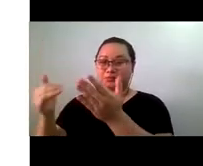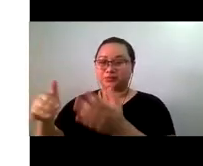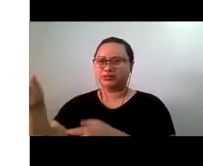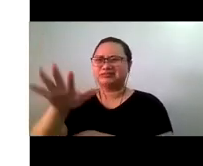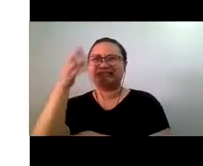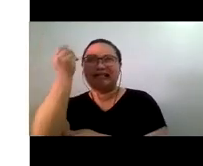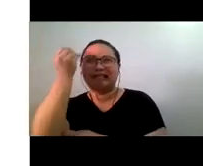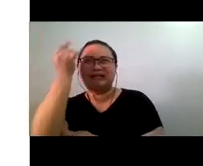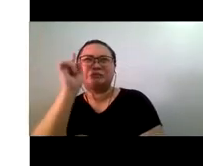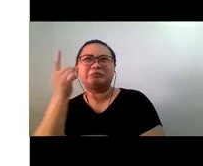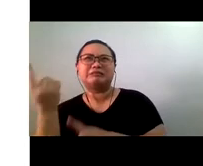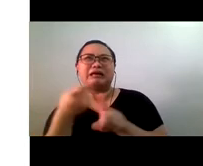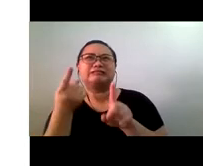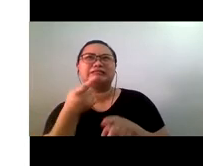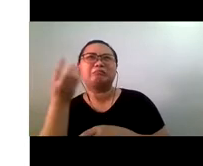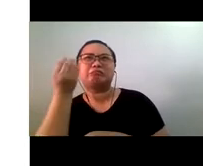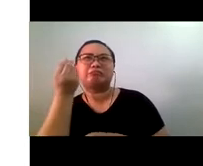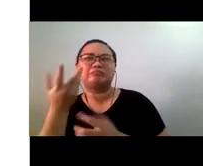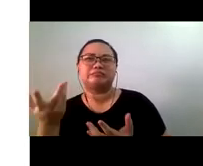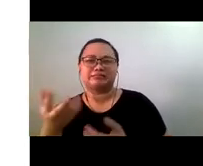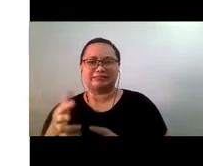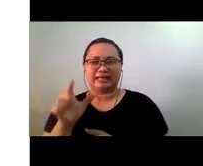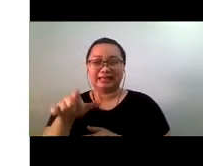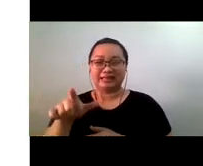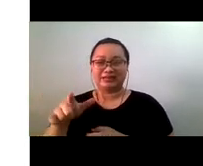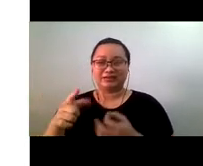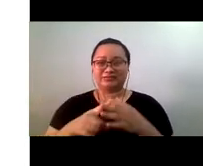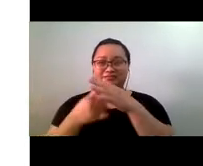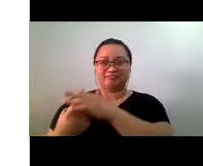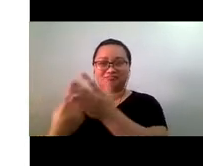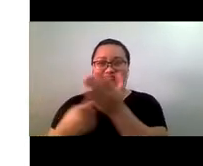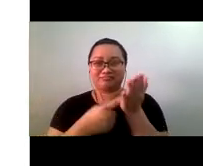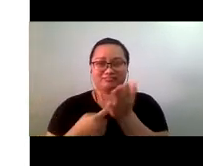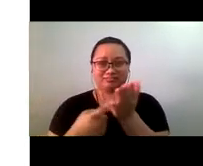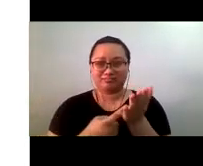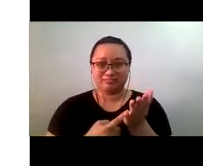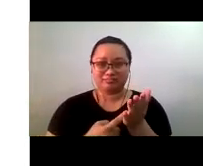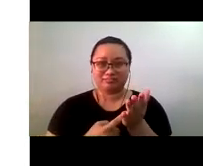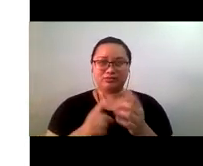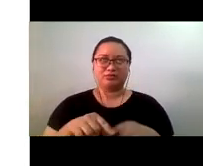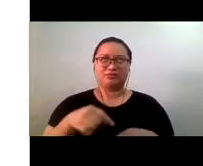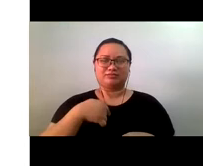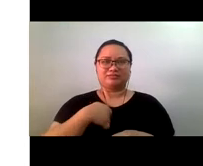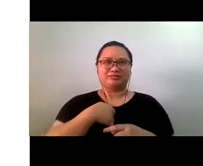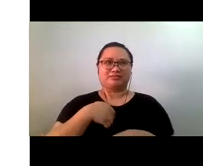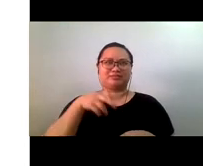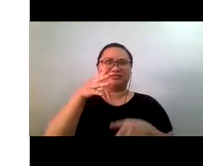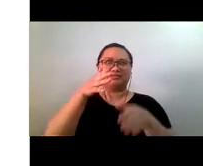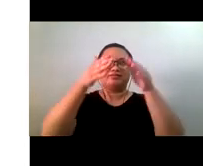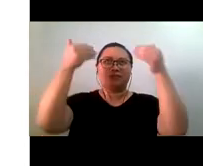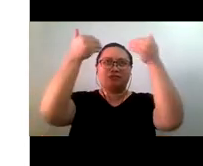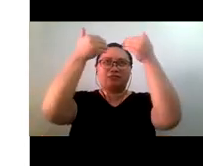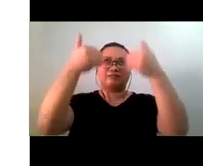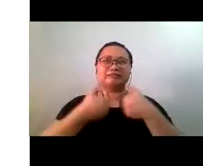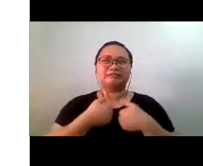class, instead of really listening to what their classmates were saying, they tend to just focus on my question,